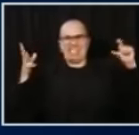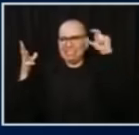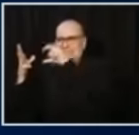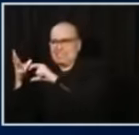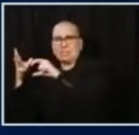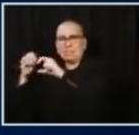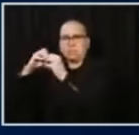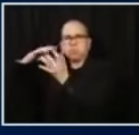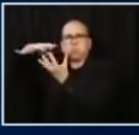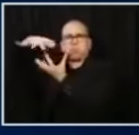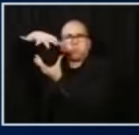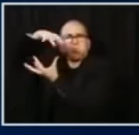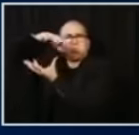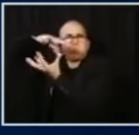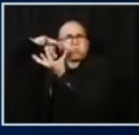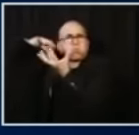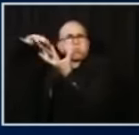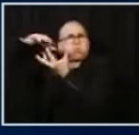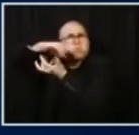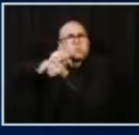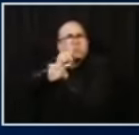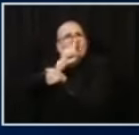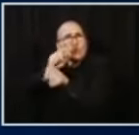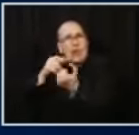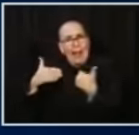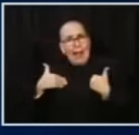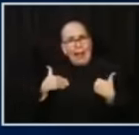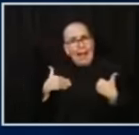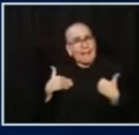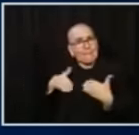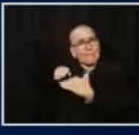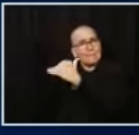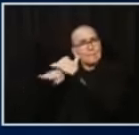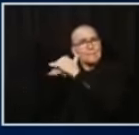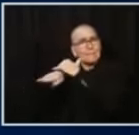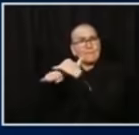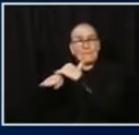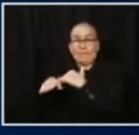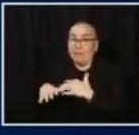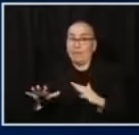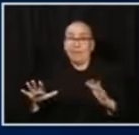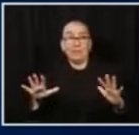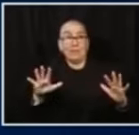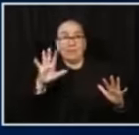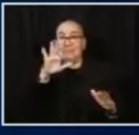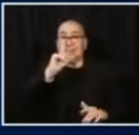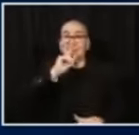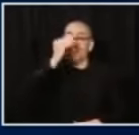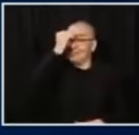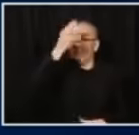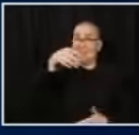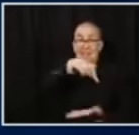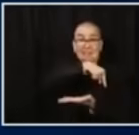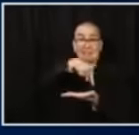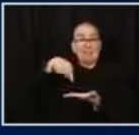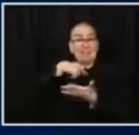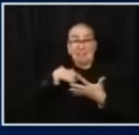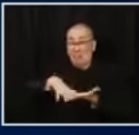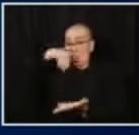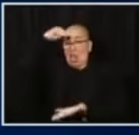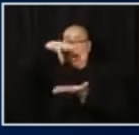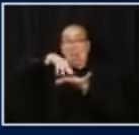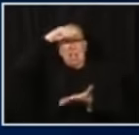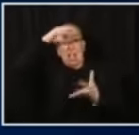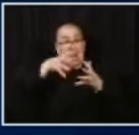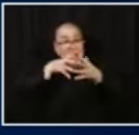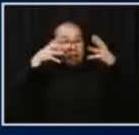making sure we have access to dry ice. We've learned a lot of things about dry ice in the last weeks and what role it has not only in this part of